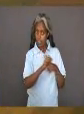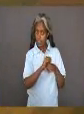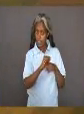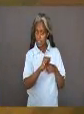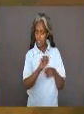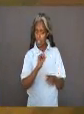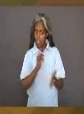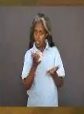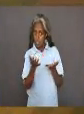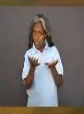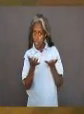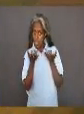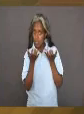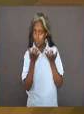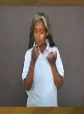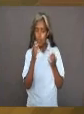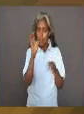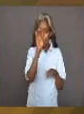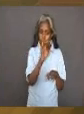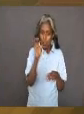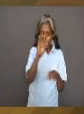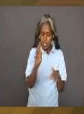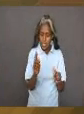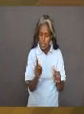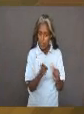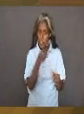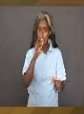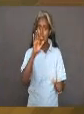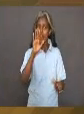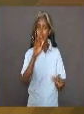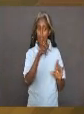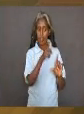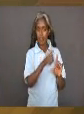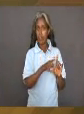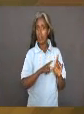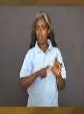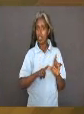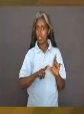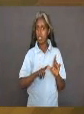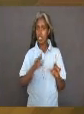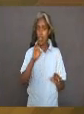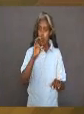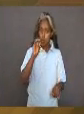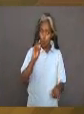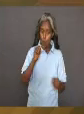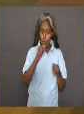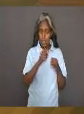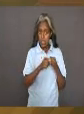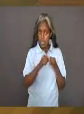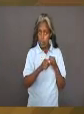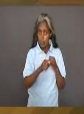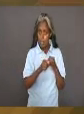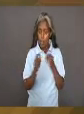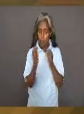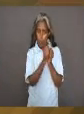I would like you to find the first 5 angles that are coterminal